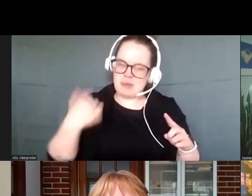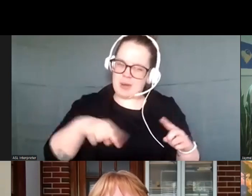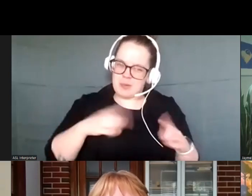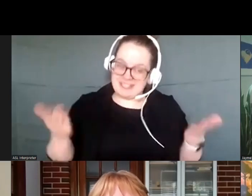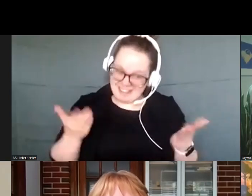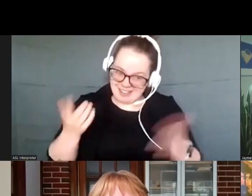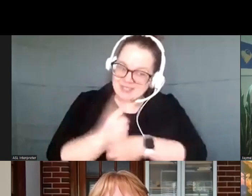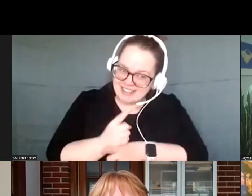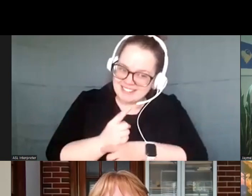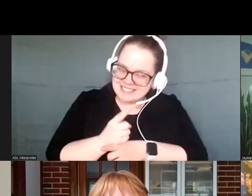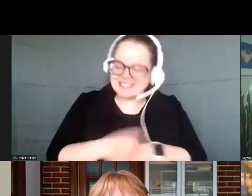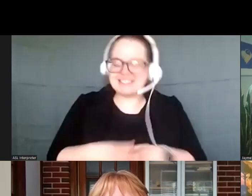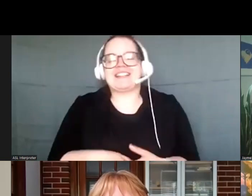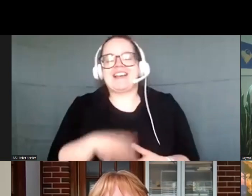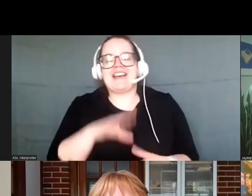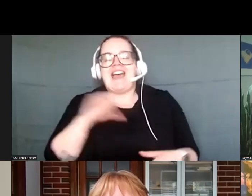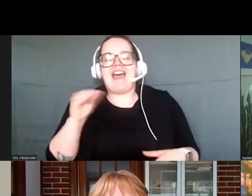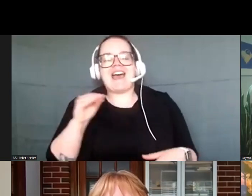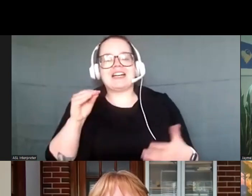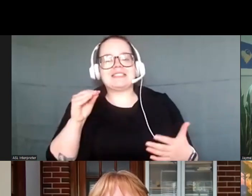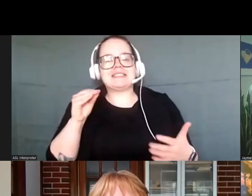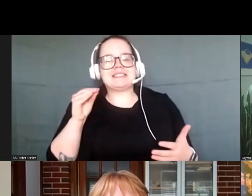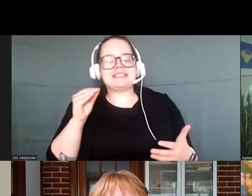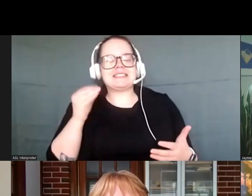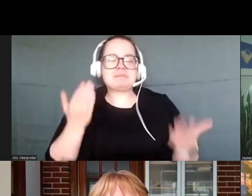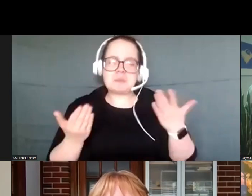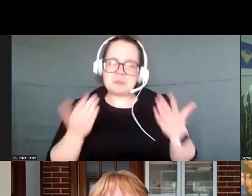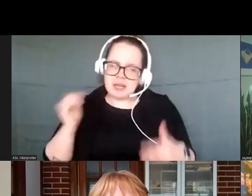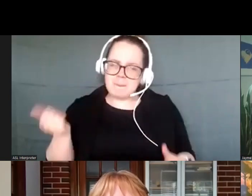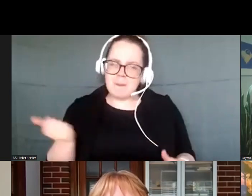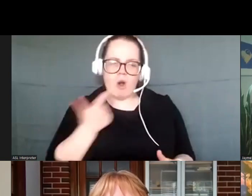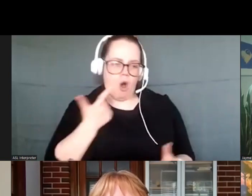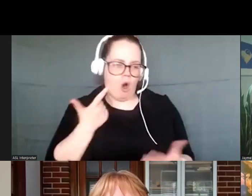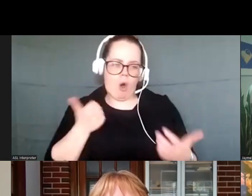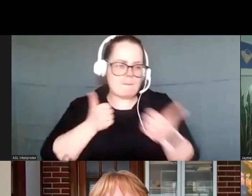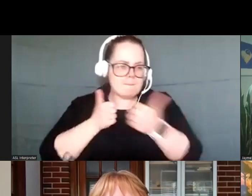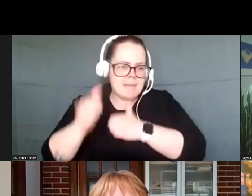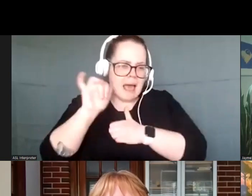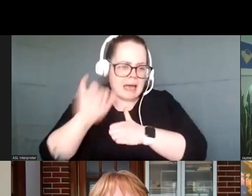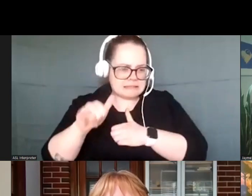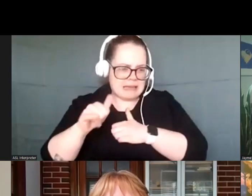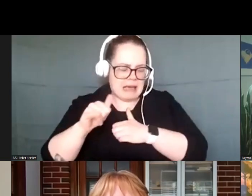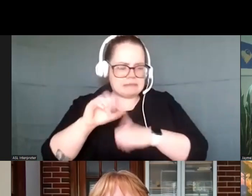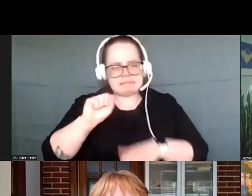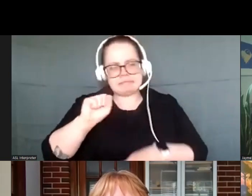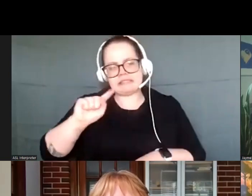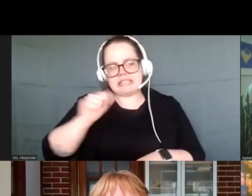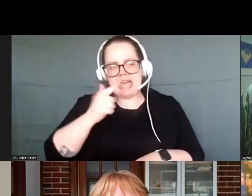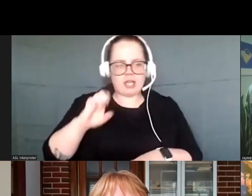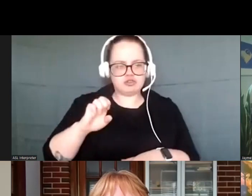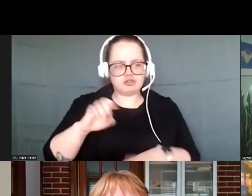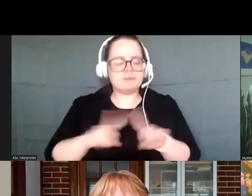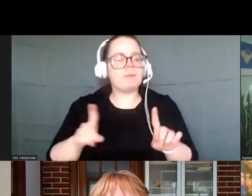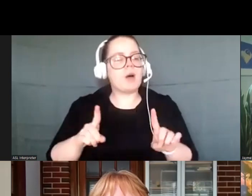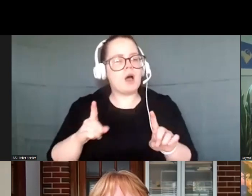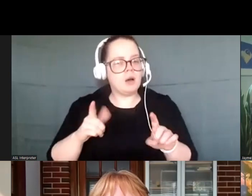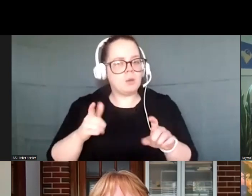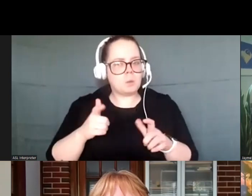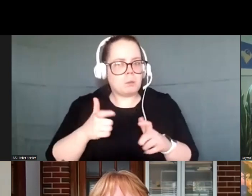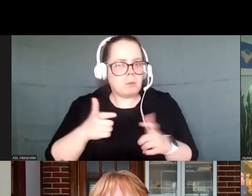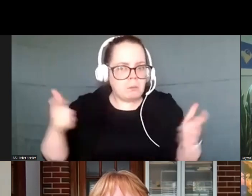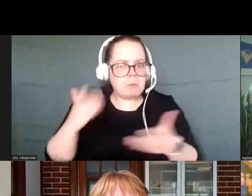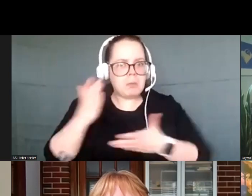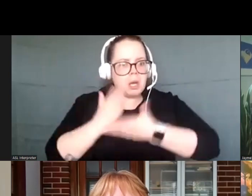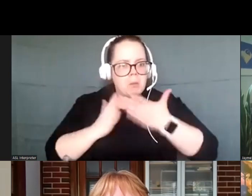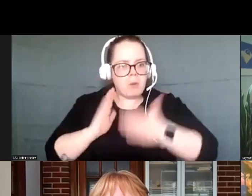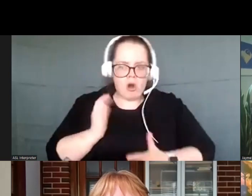And probably we're all well past that now. But a big part of what we're hoping to do